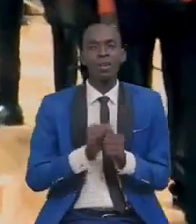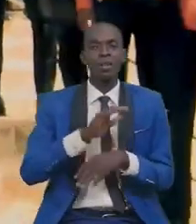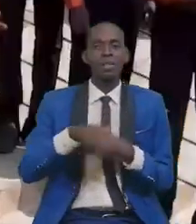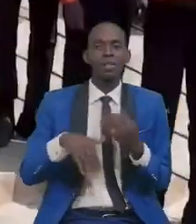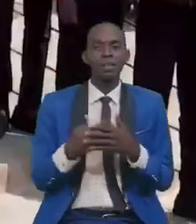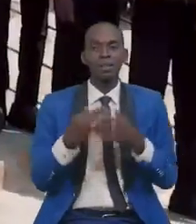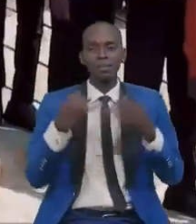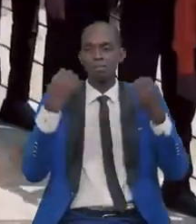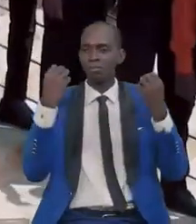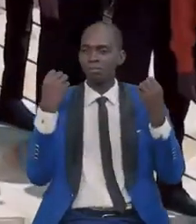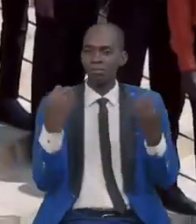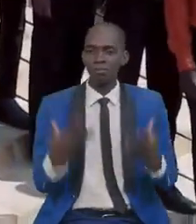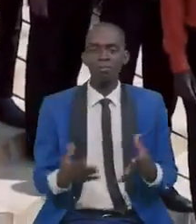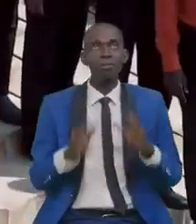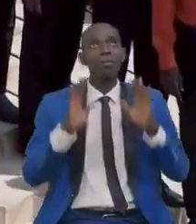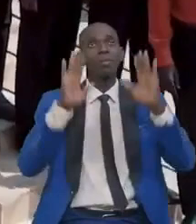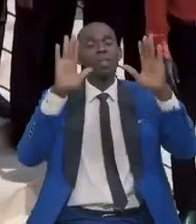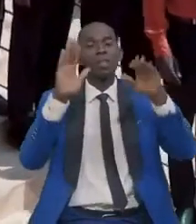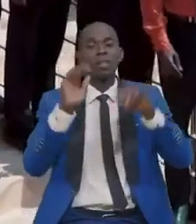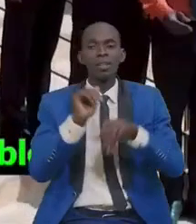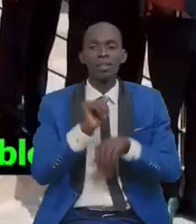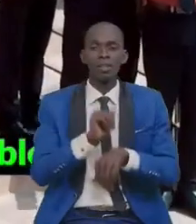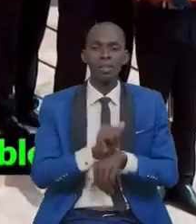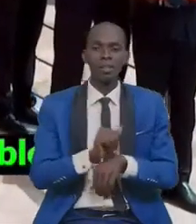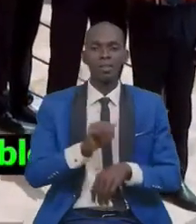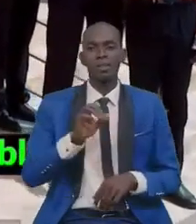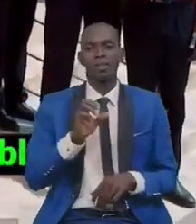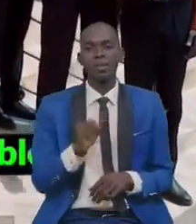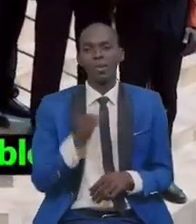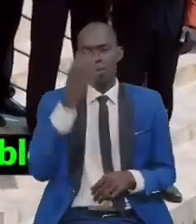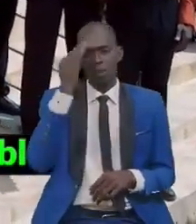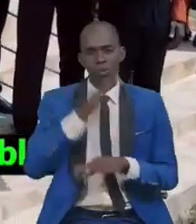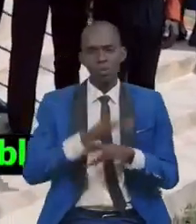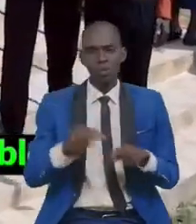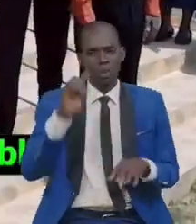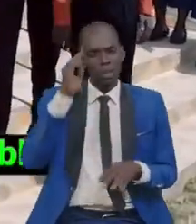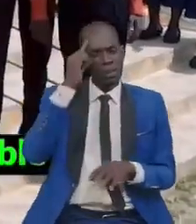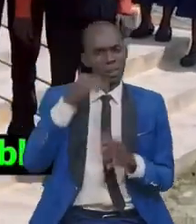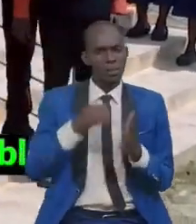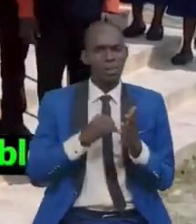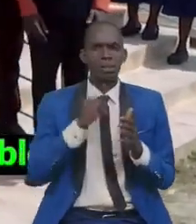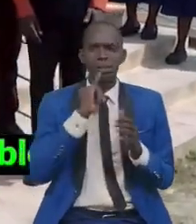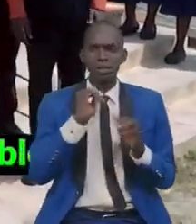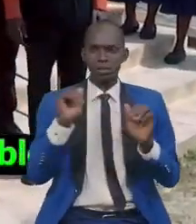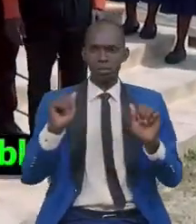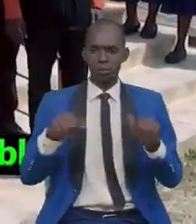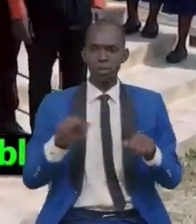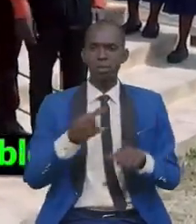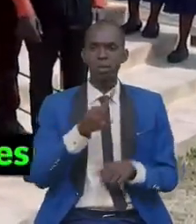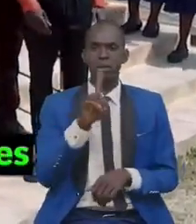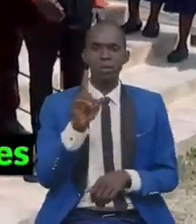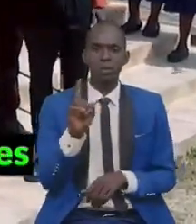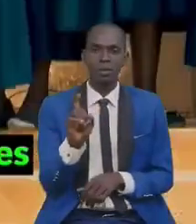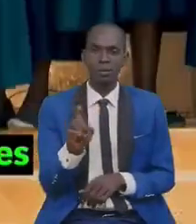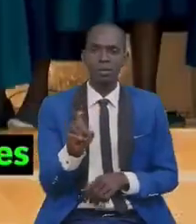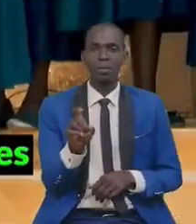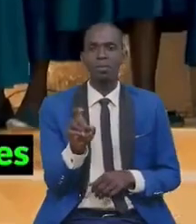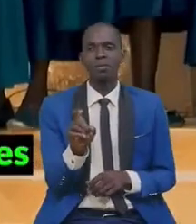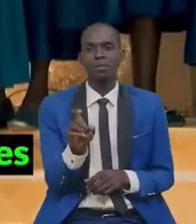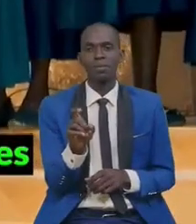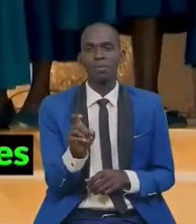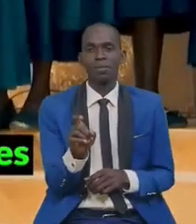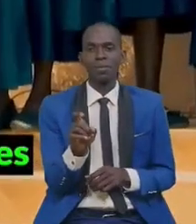serve. With all the many miracles, with all the many miracles, why don't you think it's possible? With all the